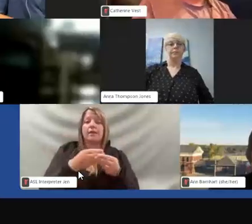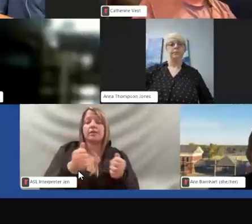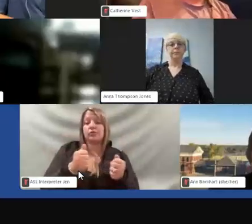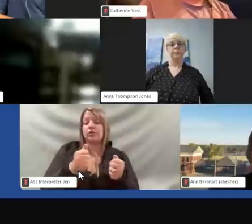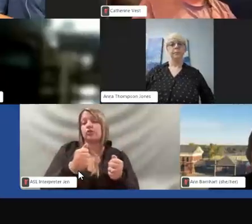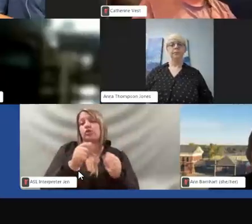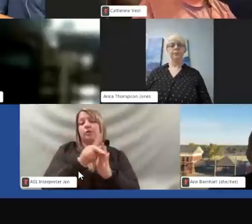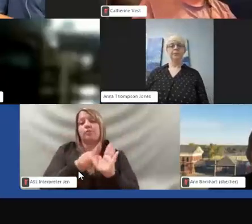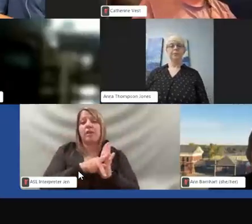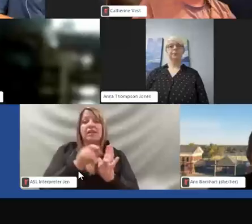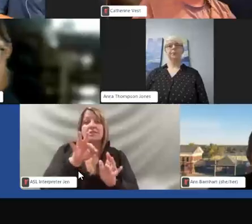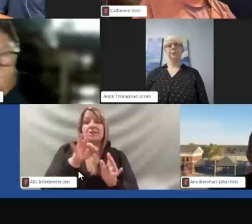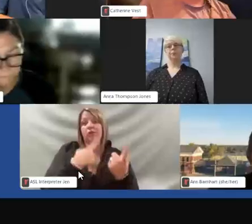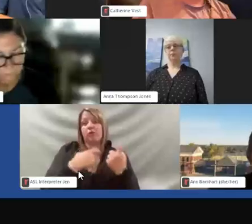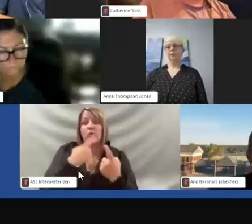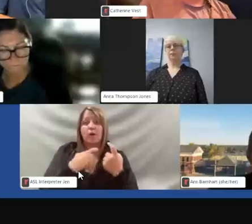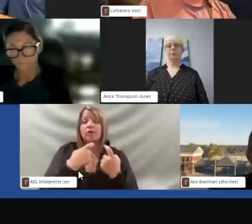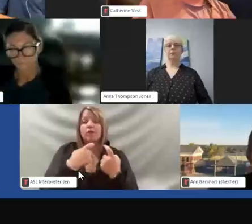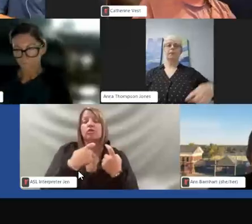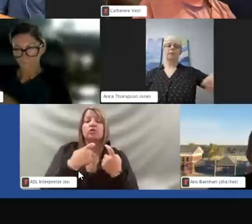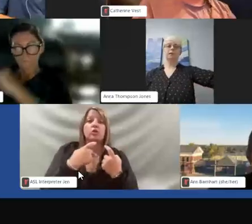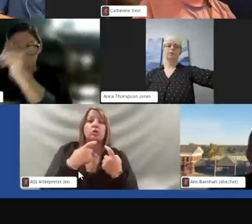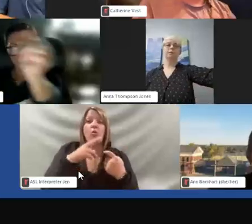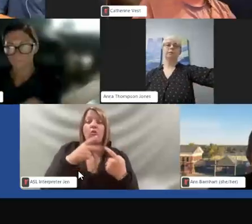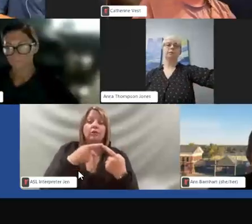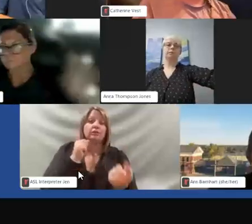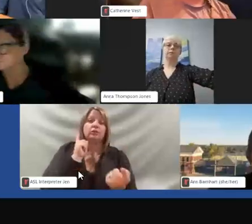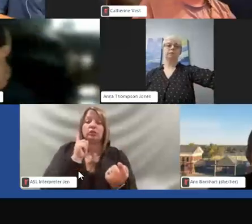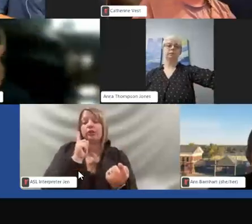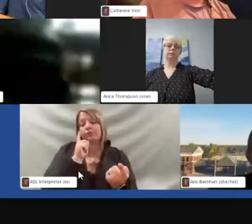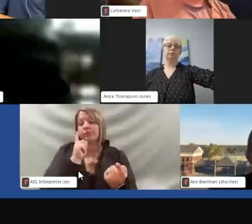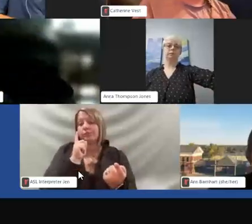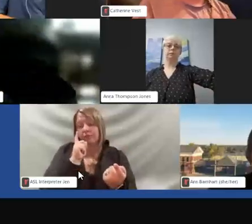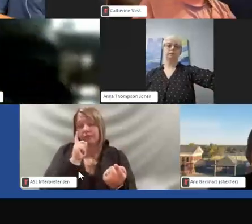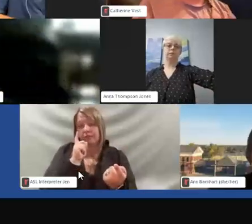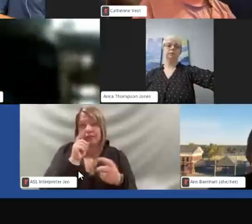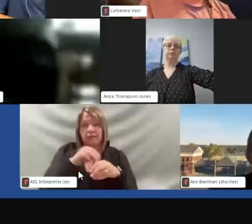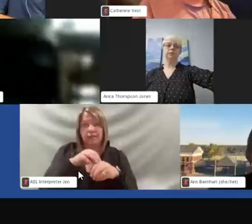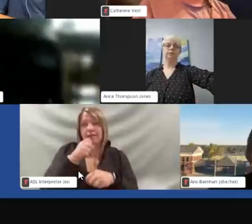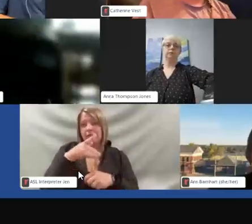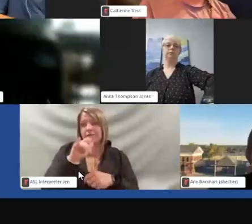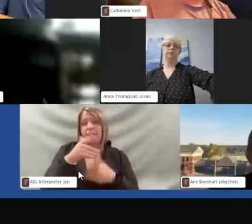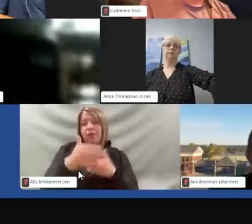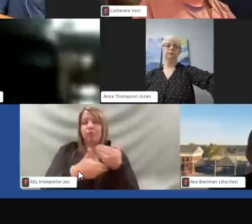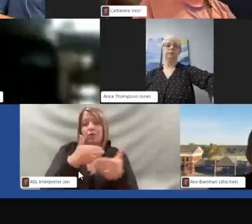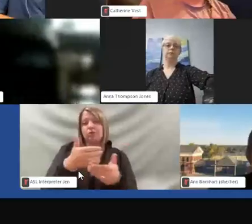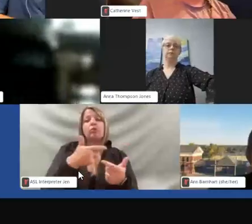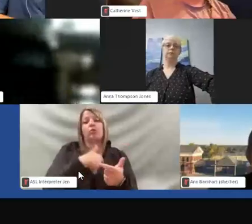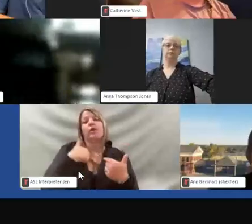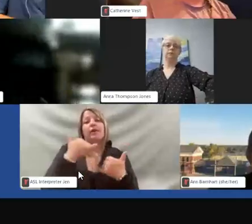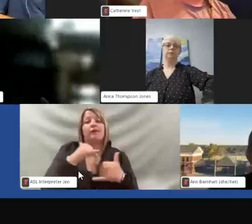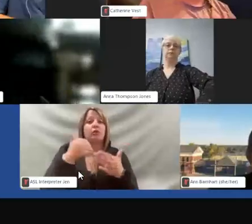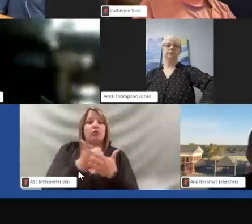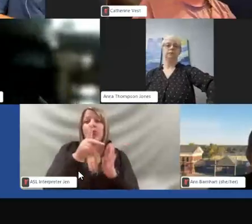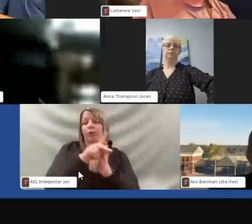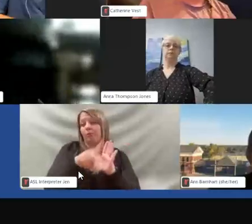policy for if there are questions or a dispute as we go through the spill process. And so we have that policy in